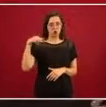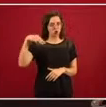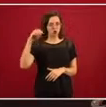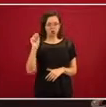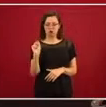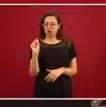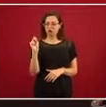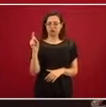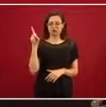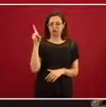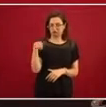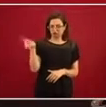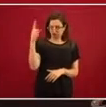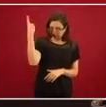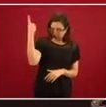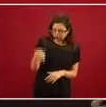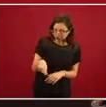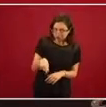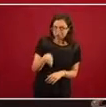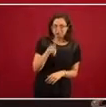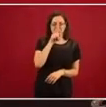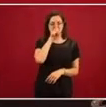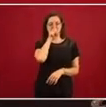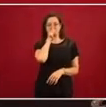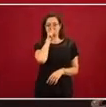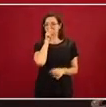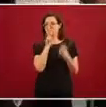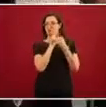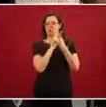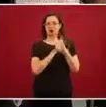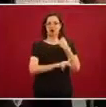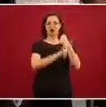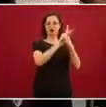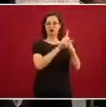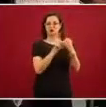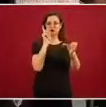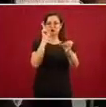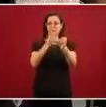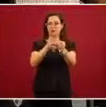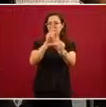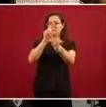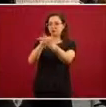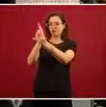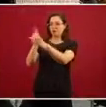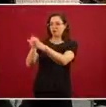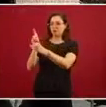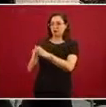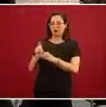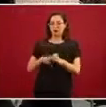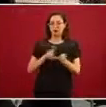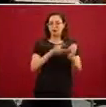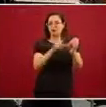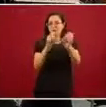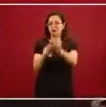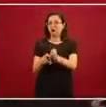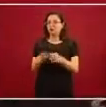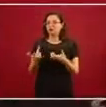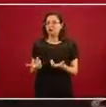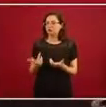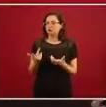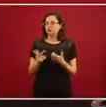the word comply. This is not the way it works. The World Health Organization is formed